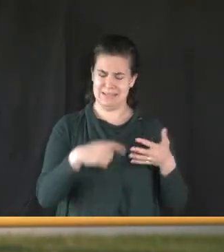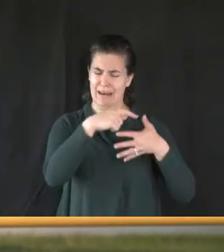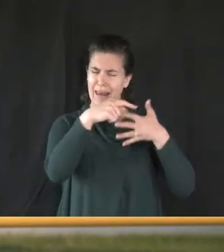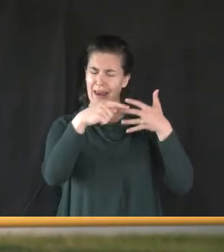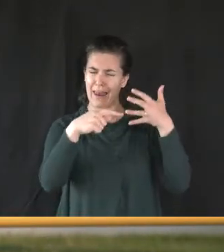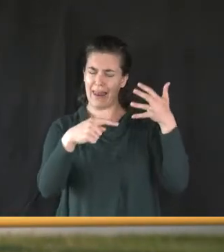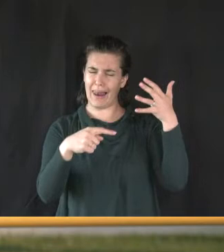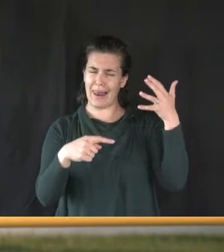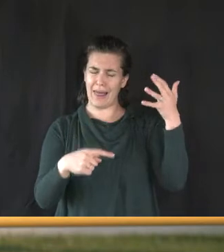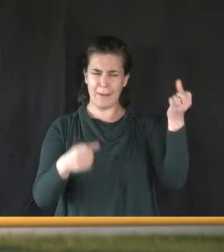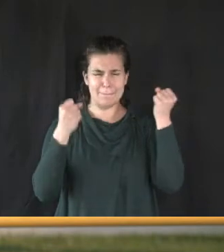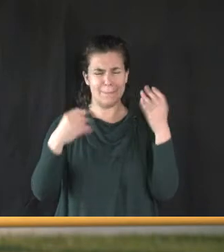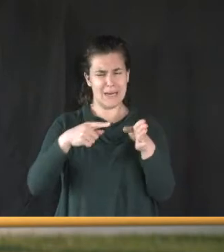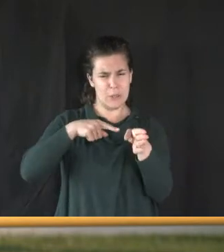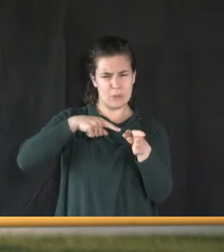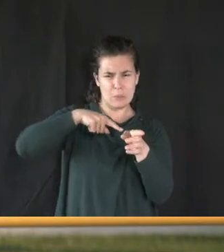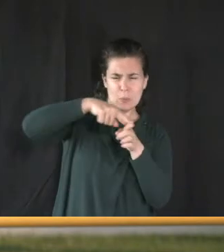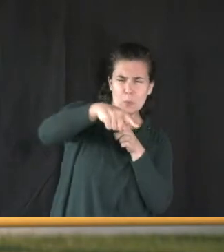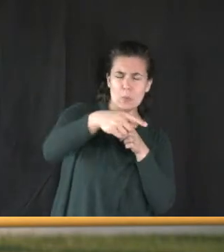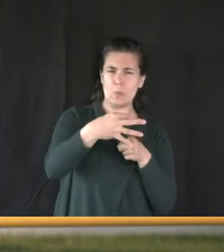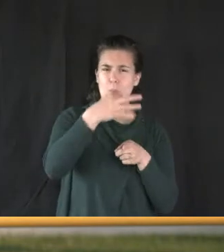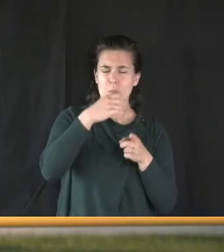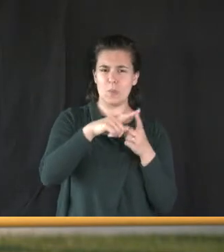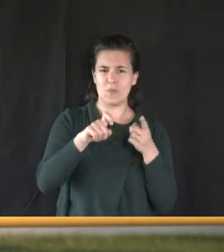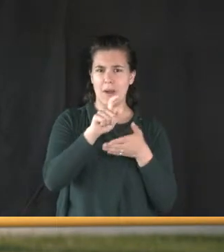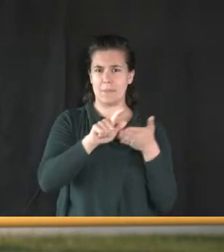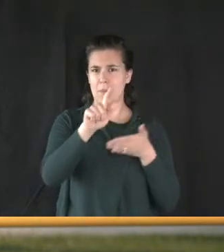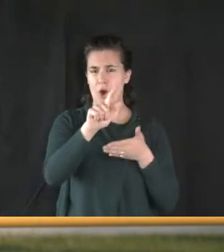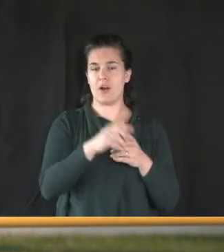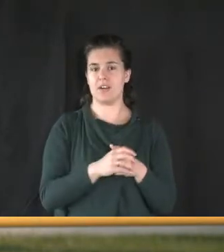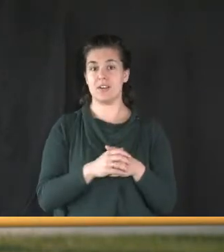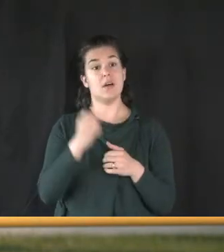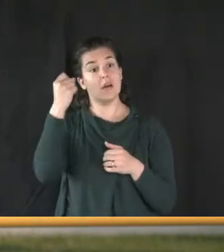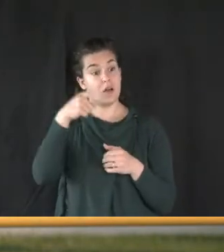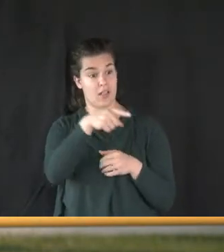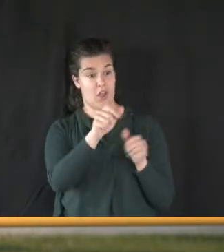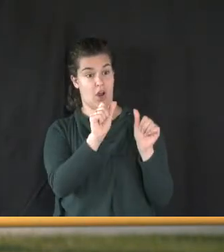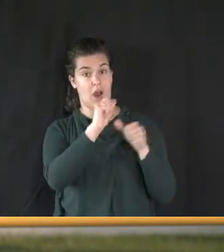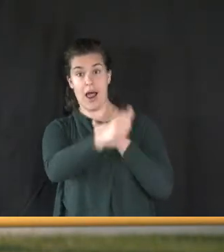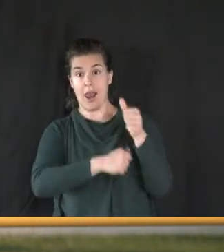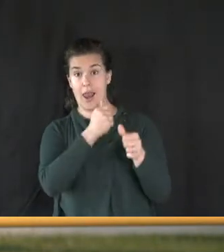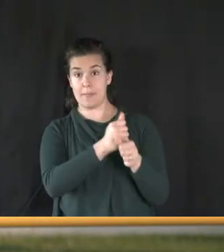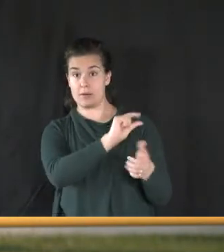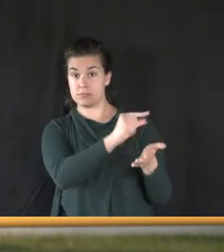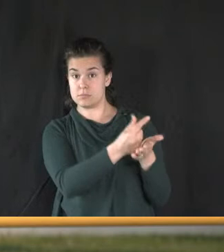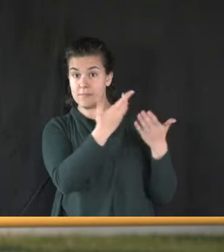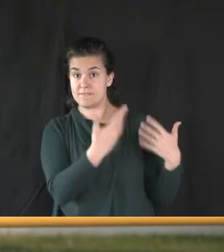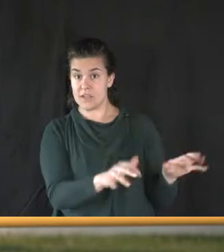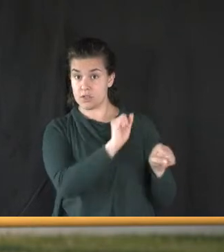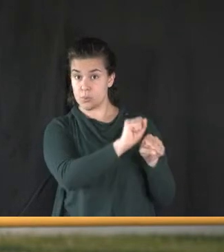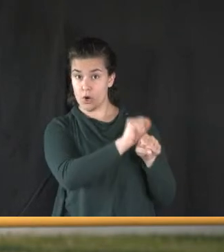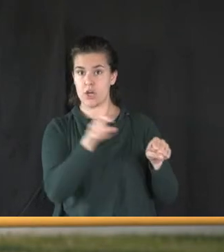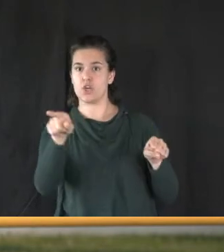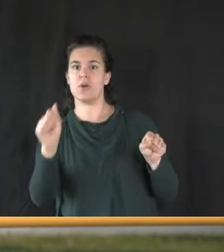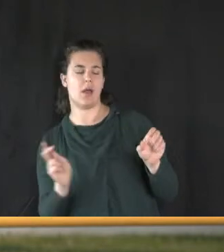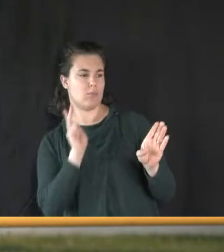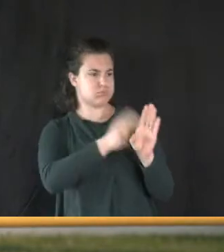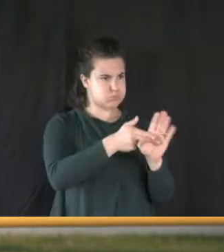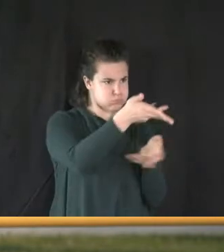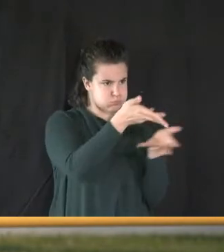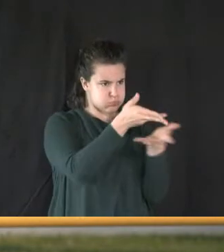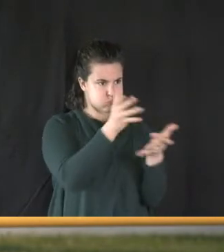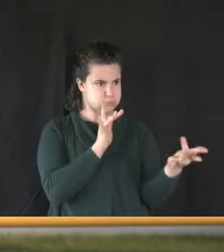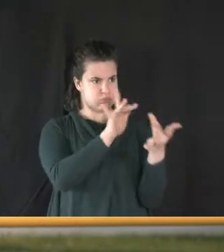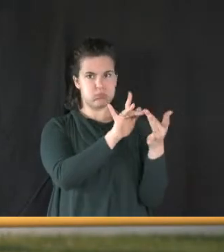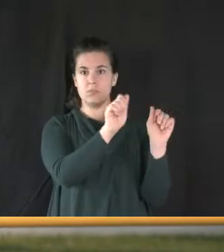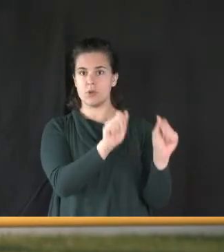want to reach out to you and help you. So take advantage of them. They're there for you. Making a difference doesn't mean you